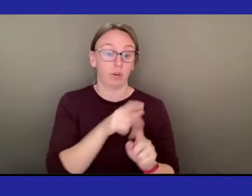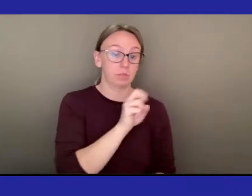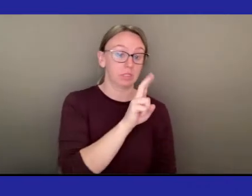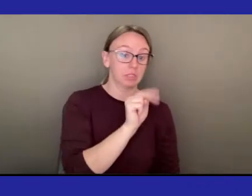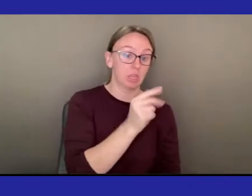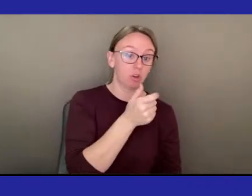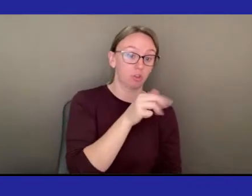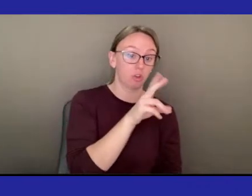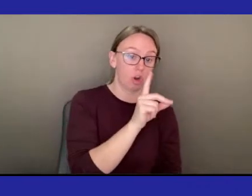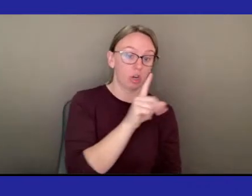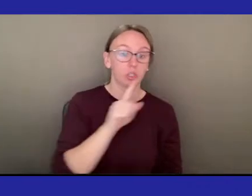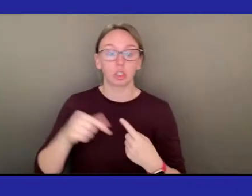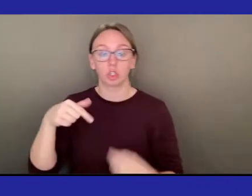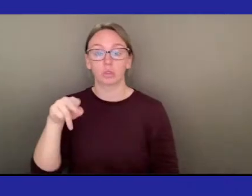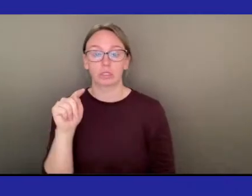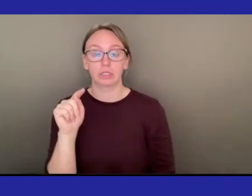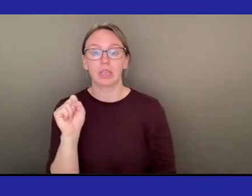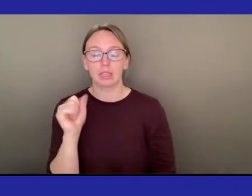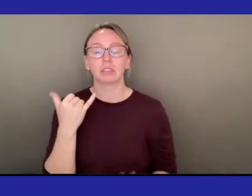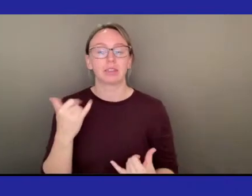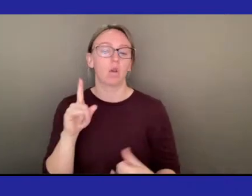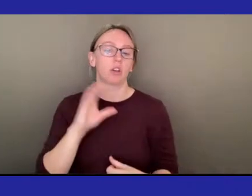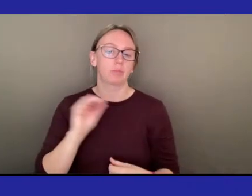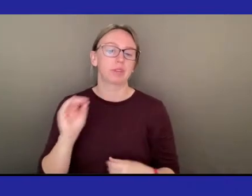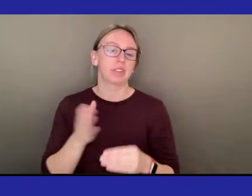100% complete at this point.